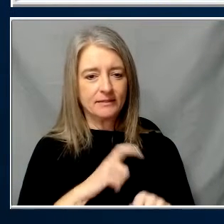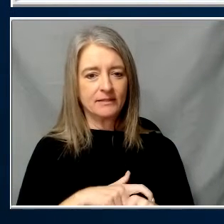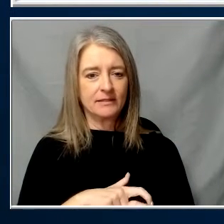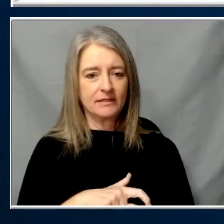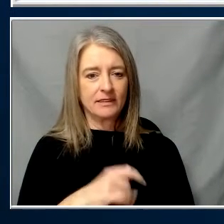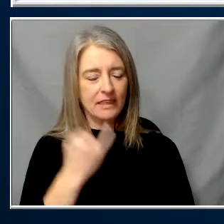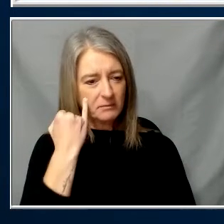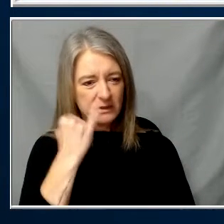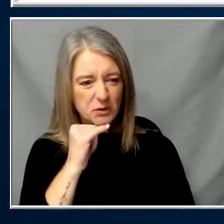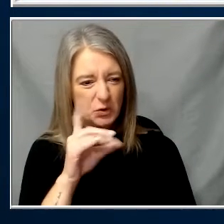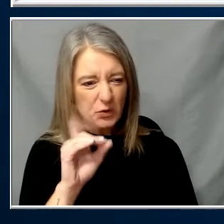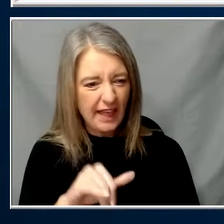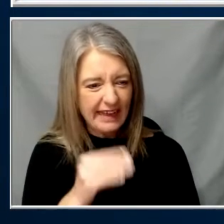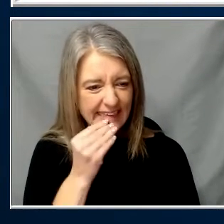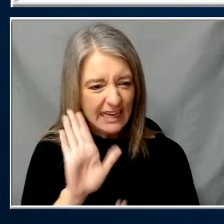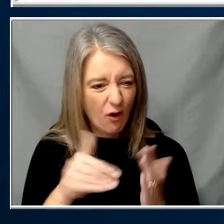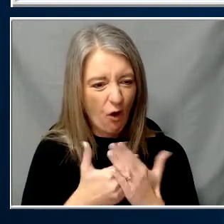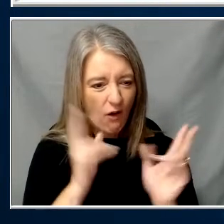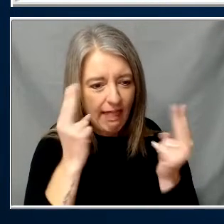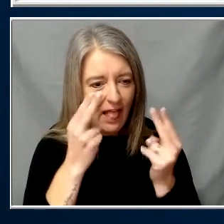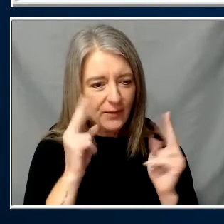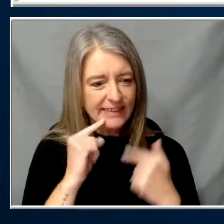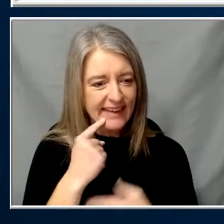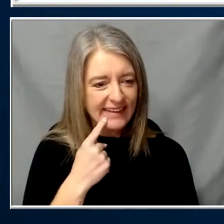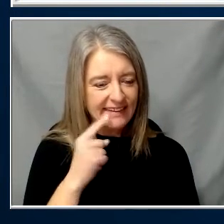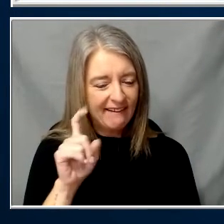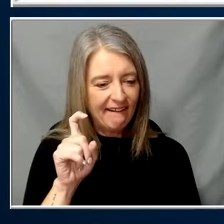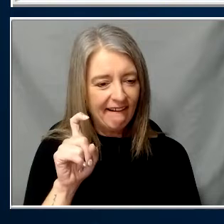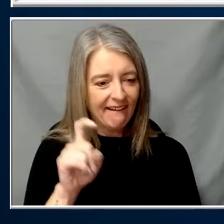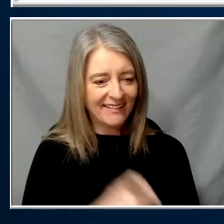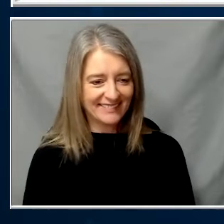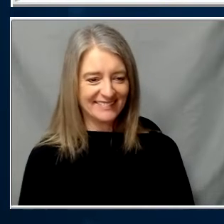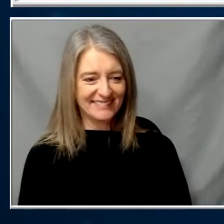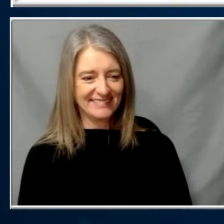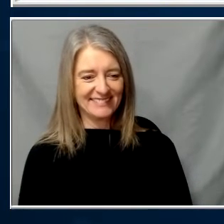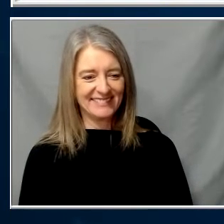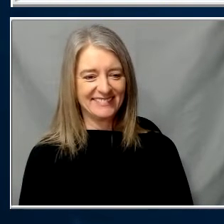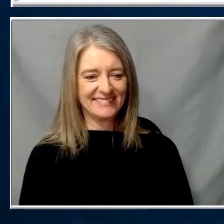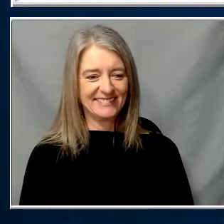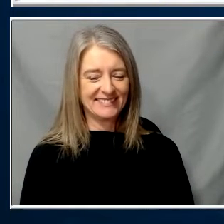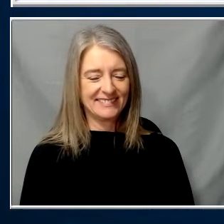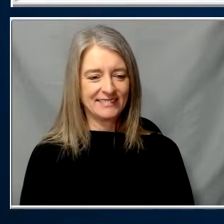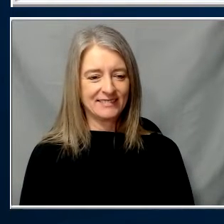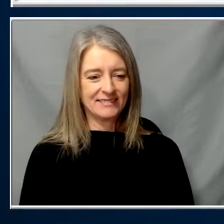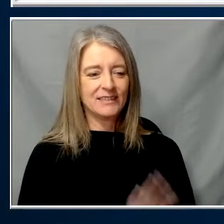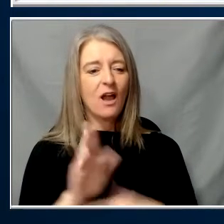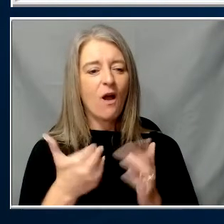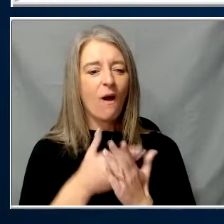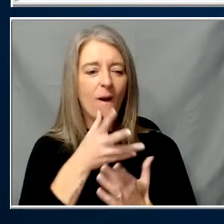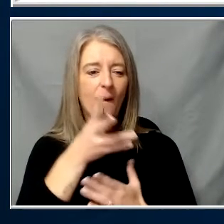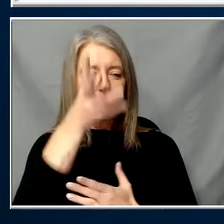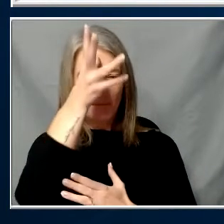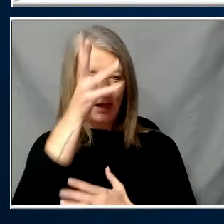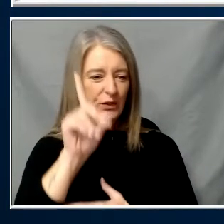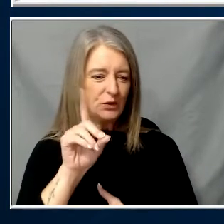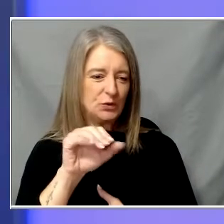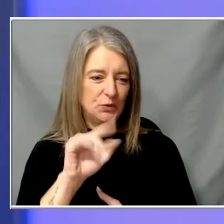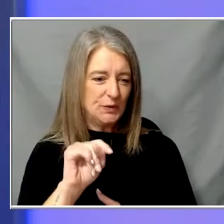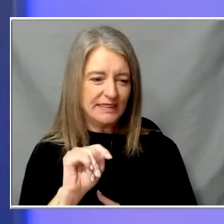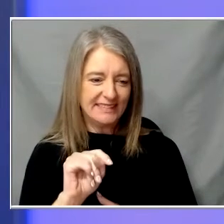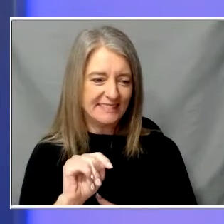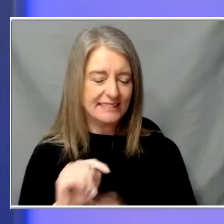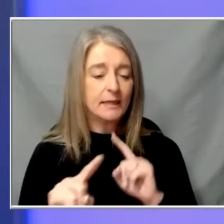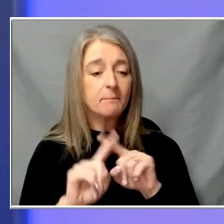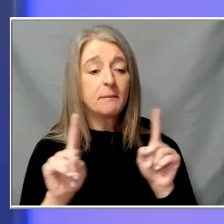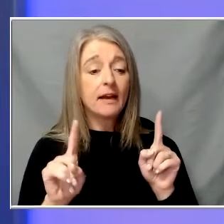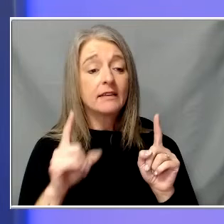that? I'm sorry if that struck a chord with some people watching, but every parent does it. Yeah. So I think,